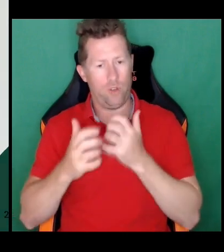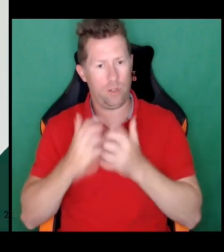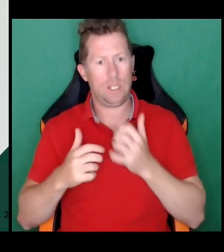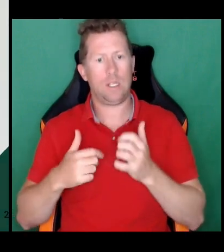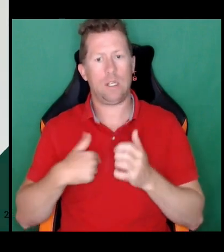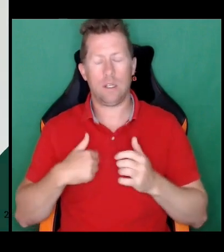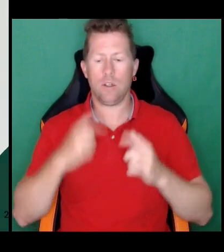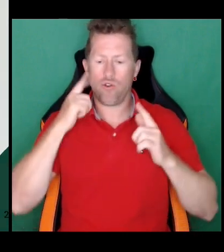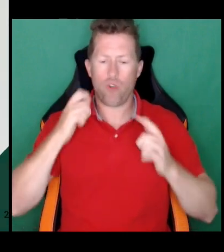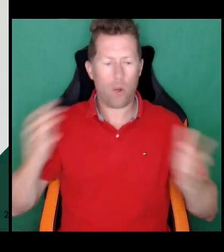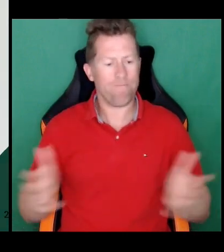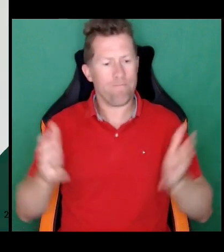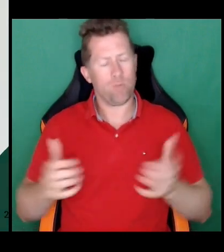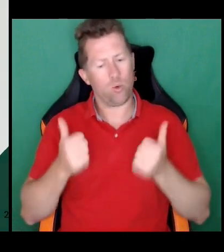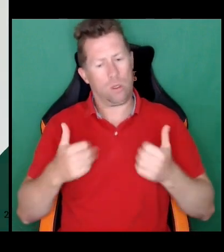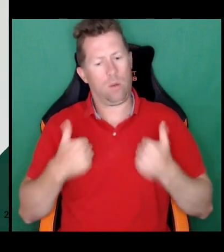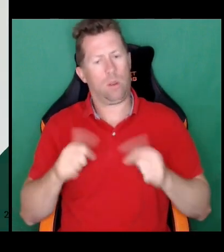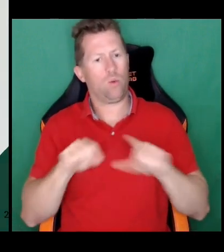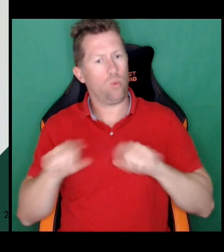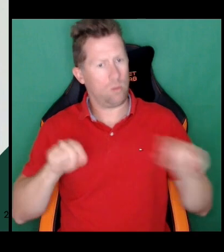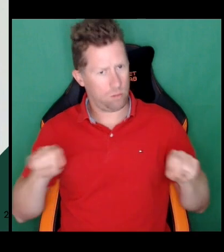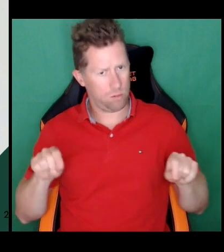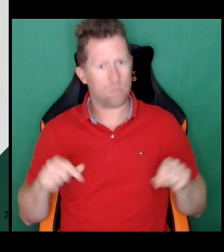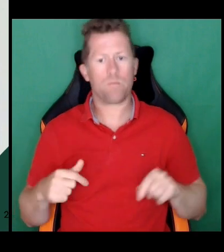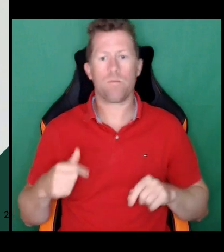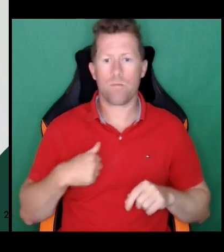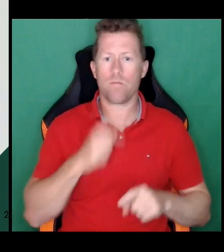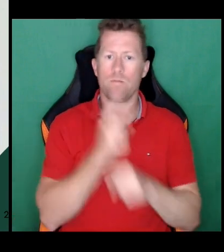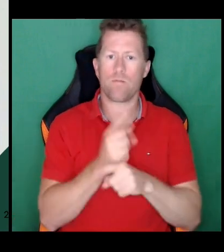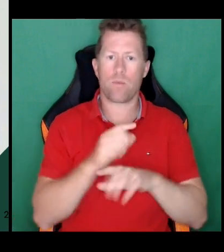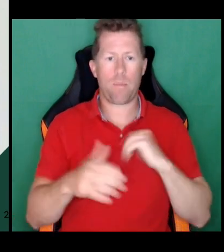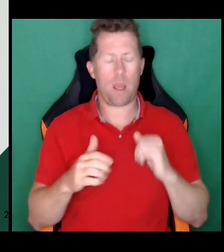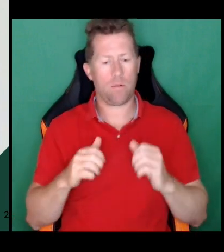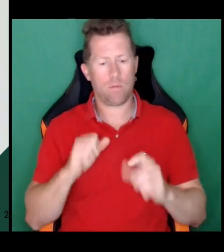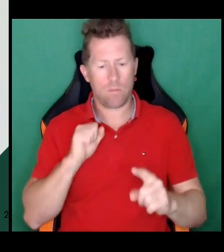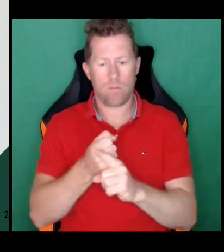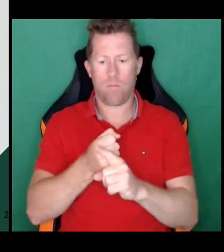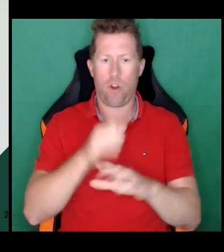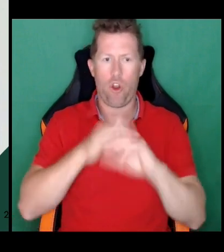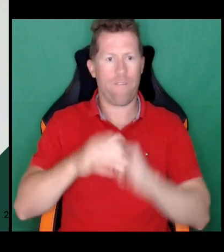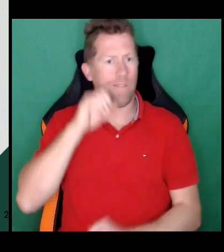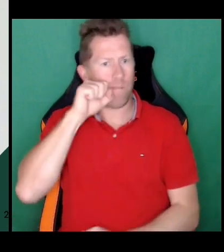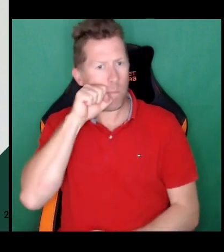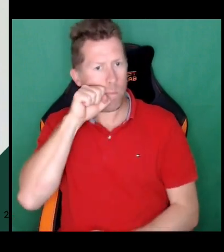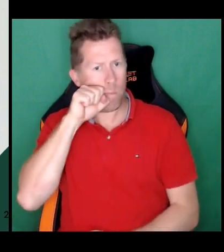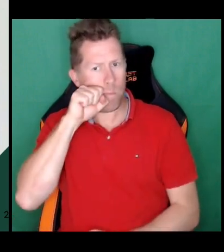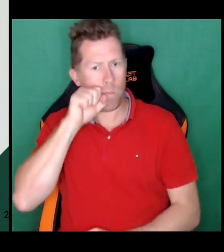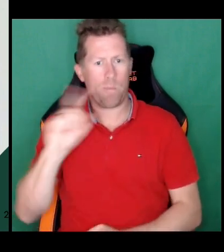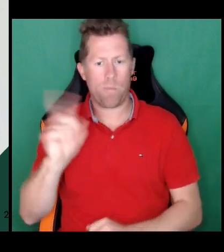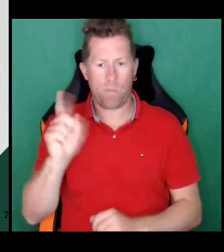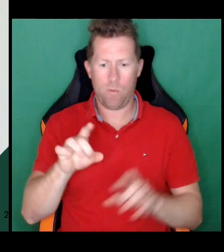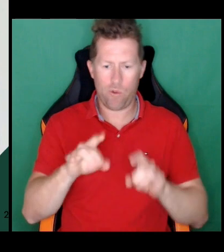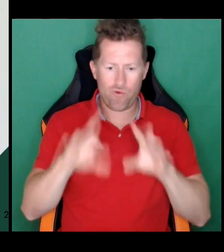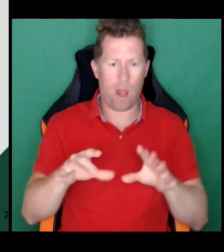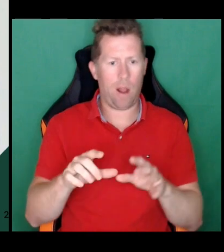be your host for this webinar. Today, we'll hear about VicHealth's collective impact approach to vaping, the Australian-first research